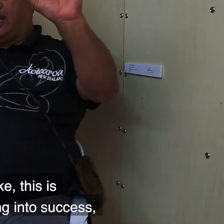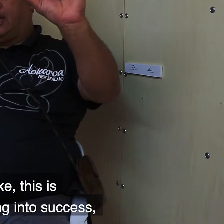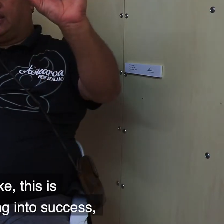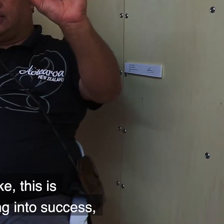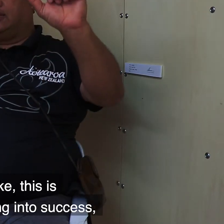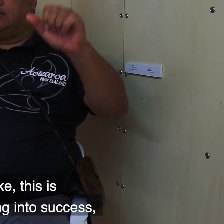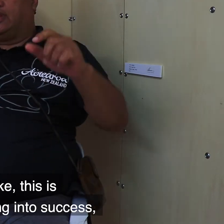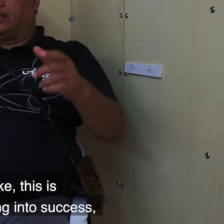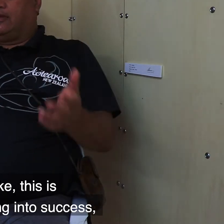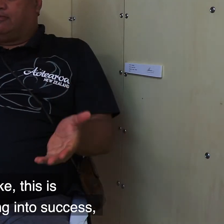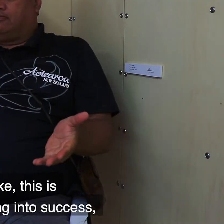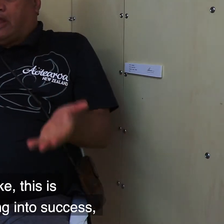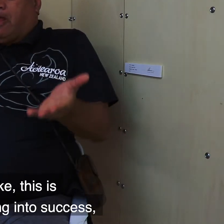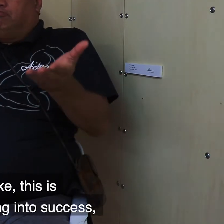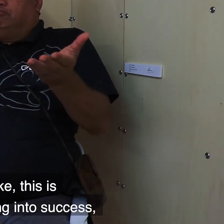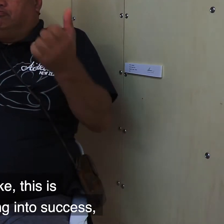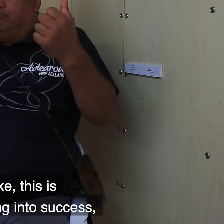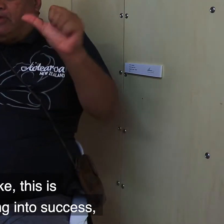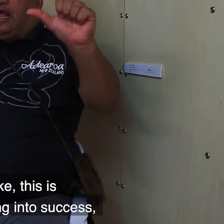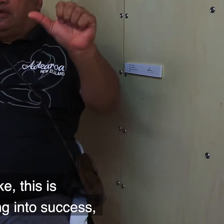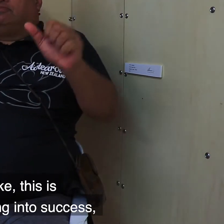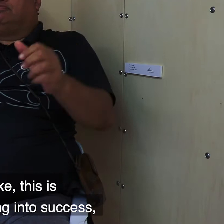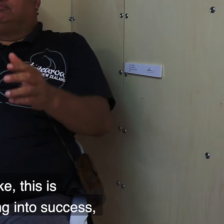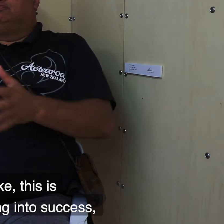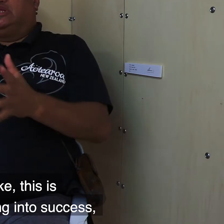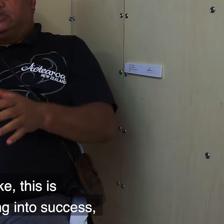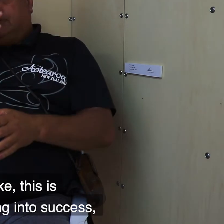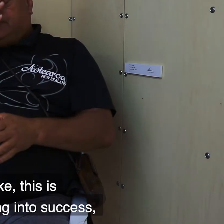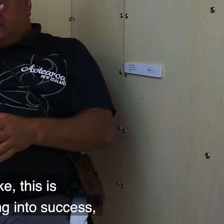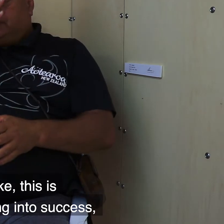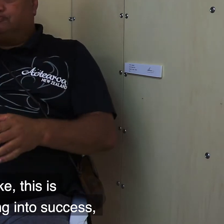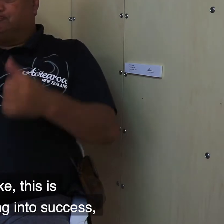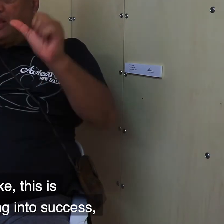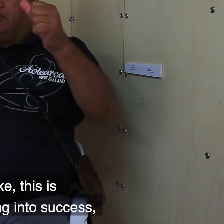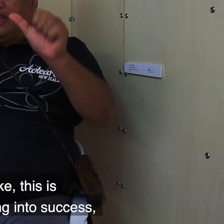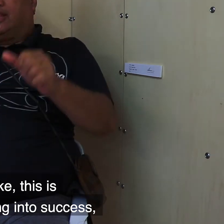So one has the name Pikiake. This is the name sign,